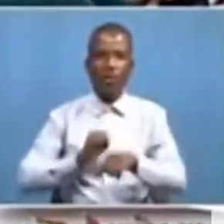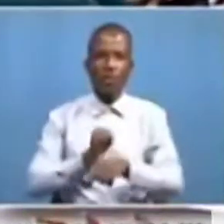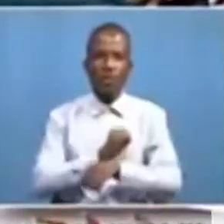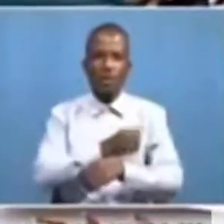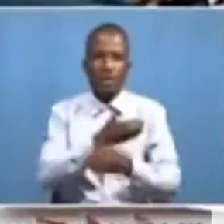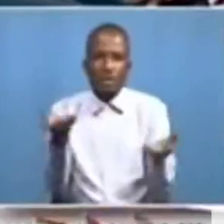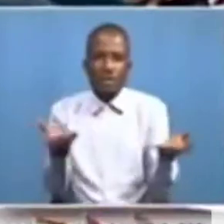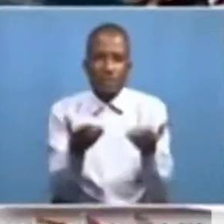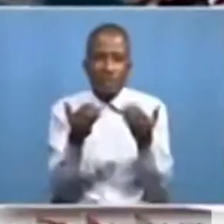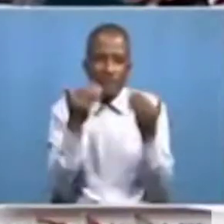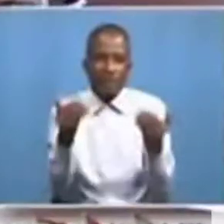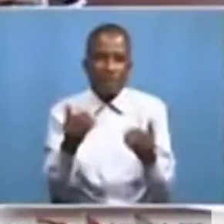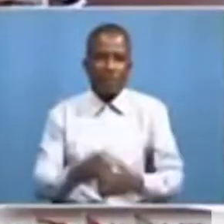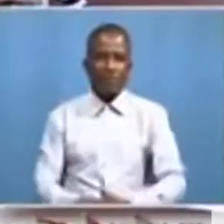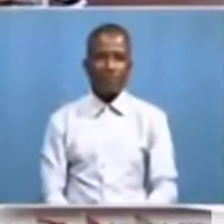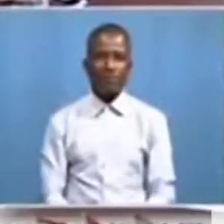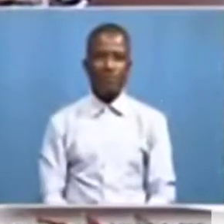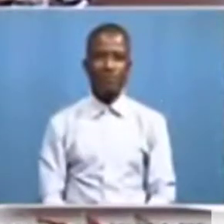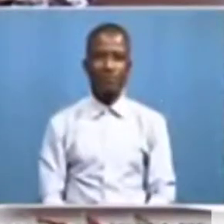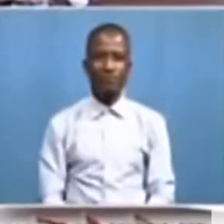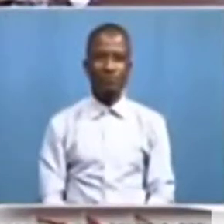too.